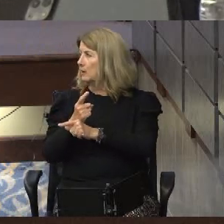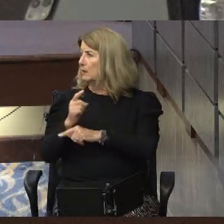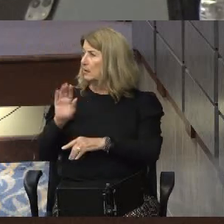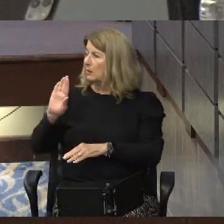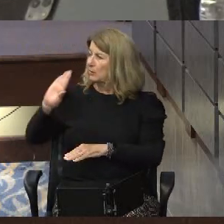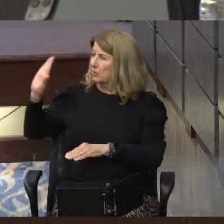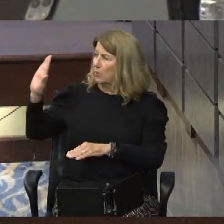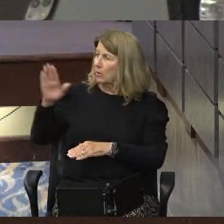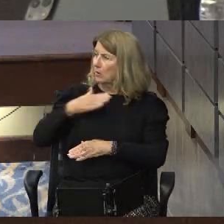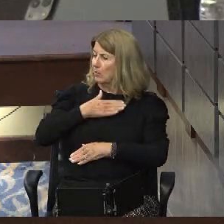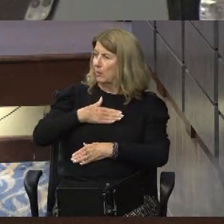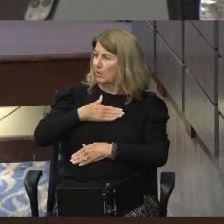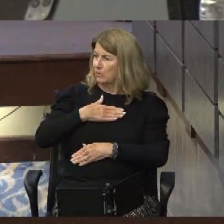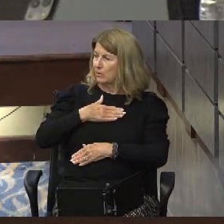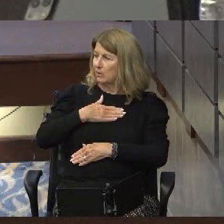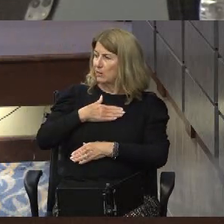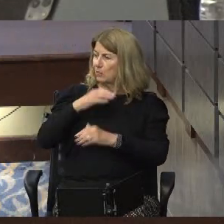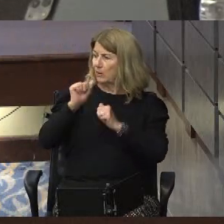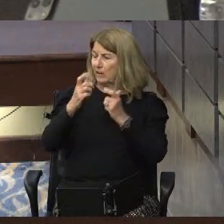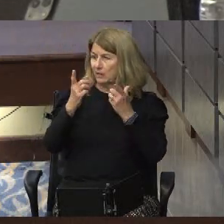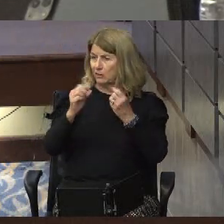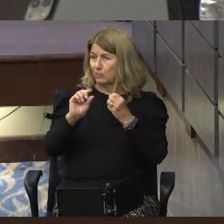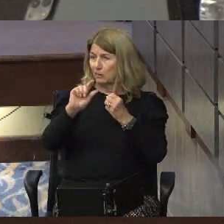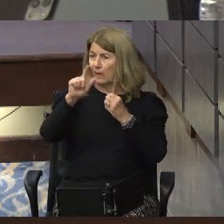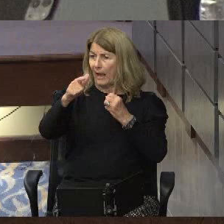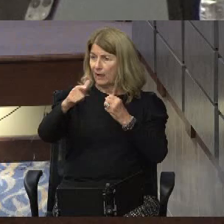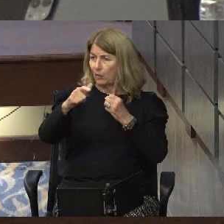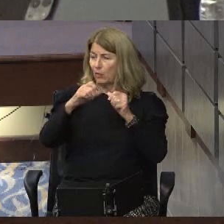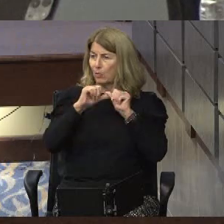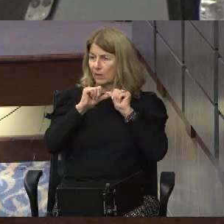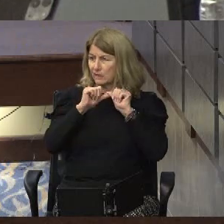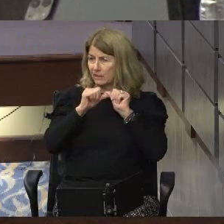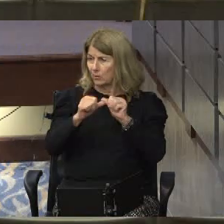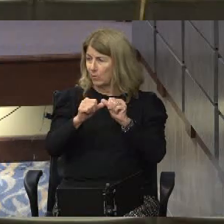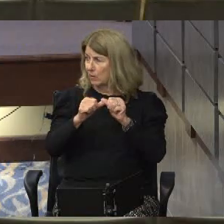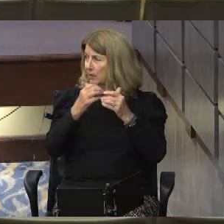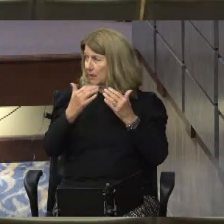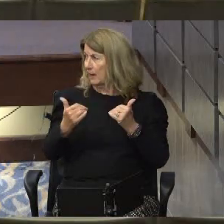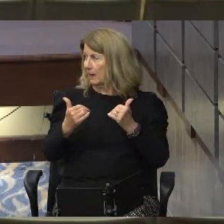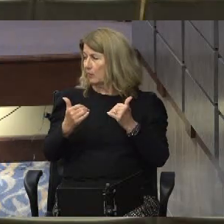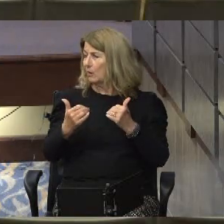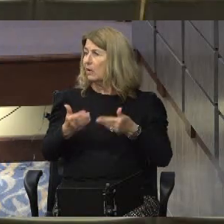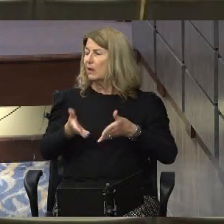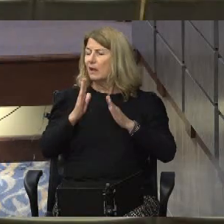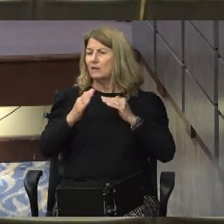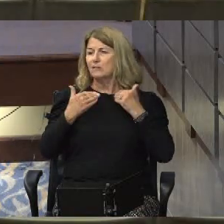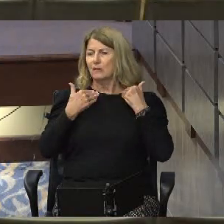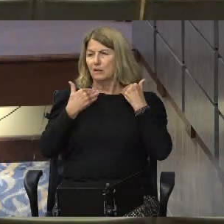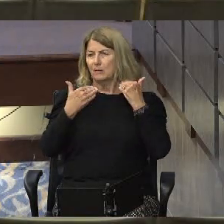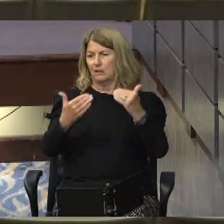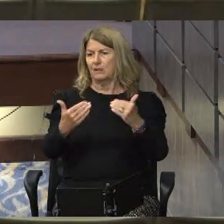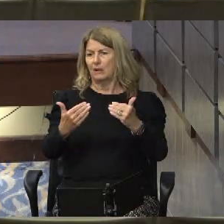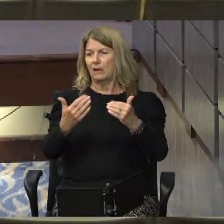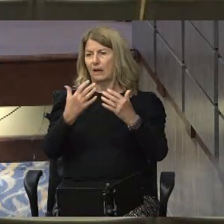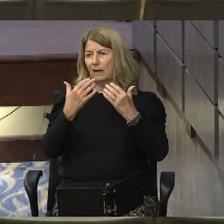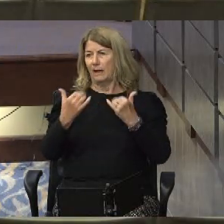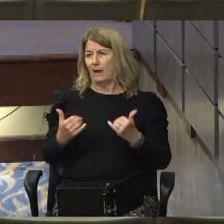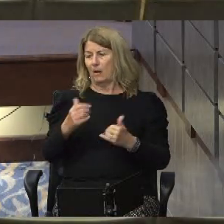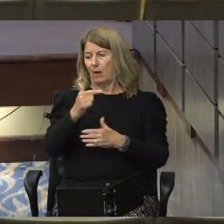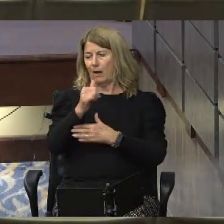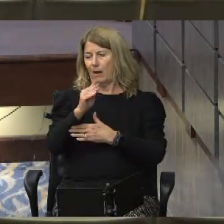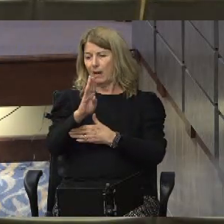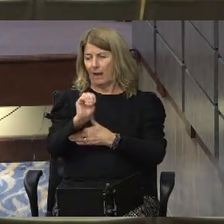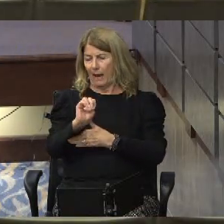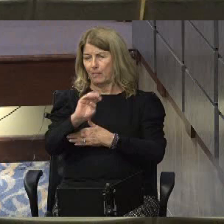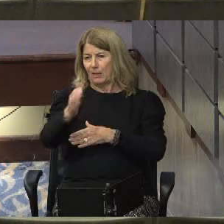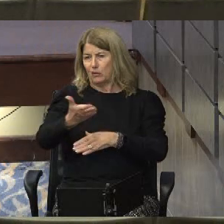do this presentation during public hearings later. We can press on now. Let's do it now. I think we do it. All right. Well, Galen, why don't you introduce this one